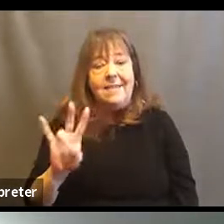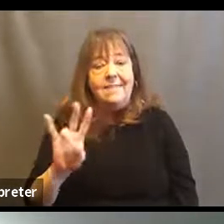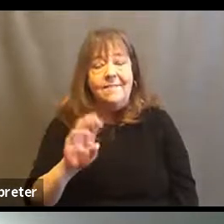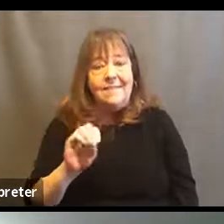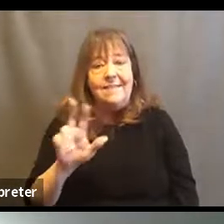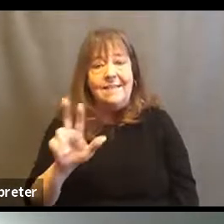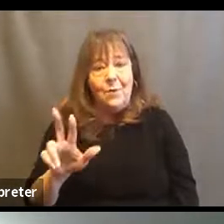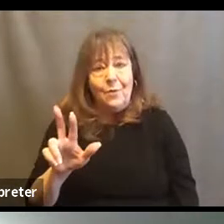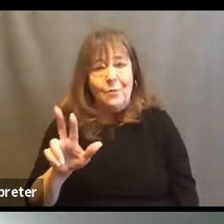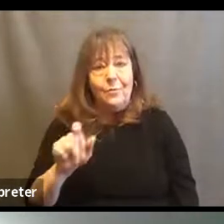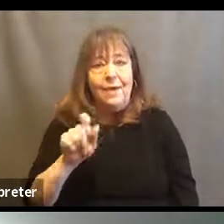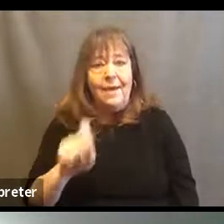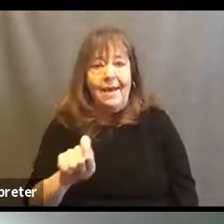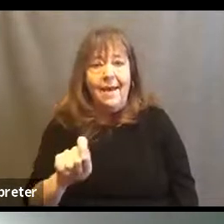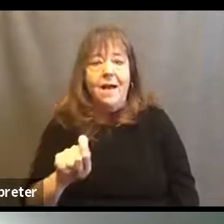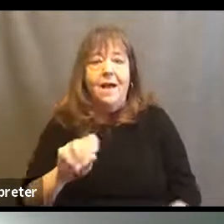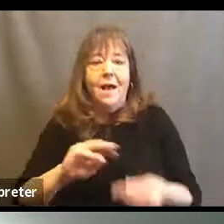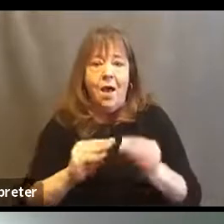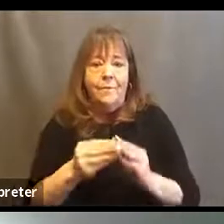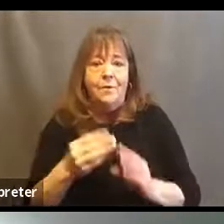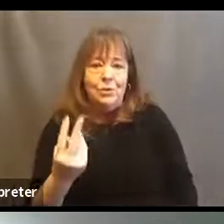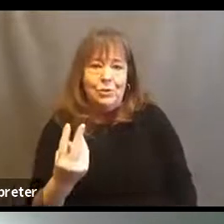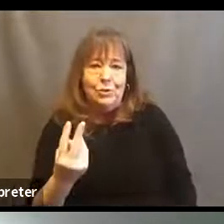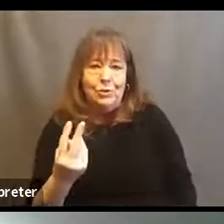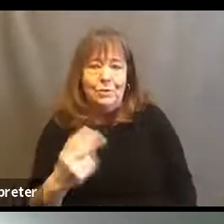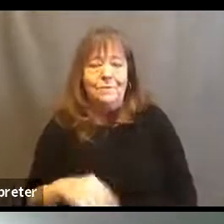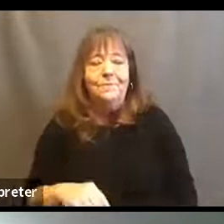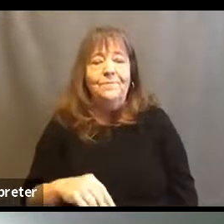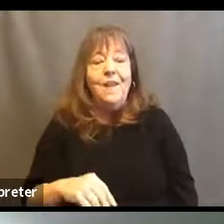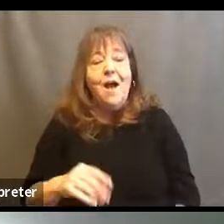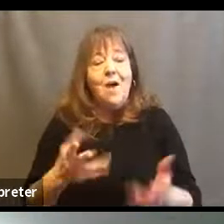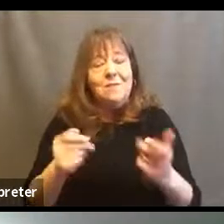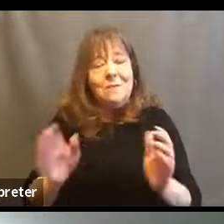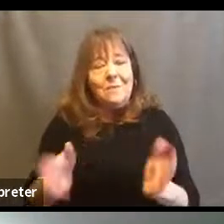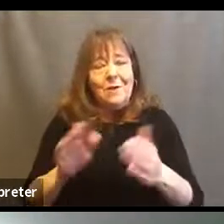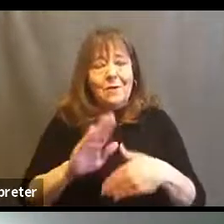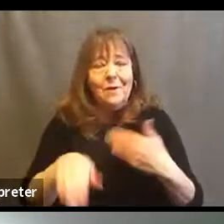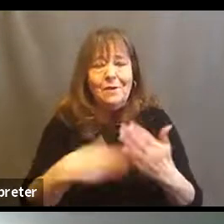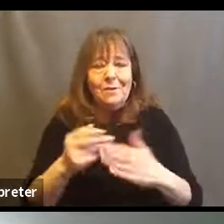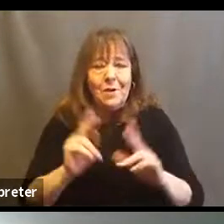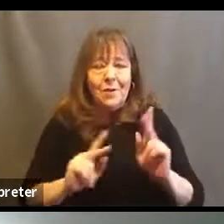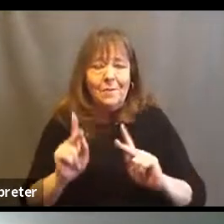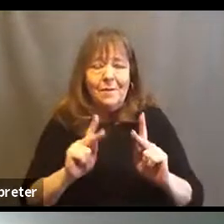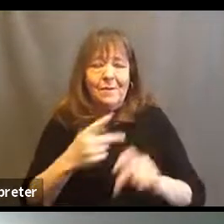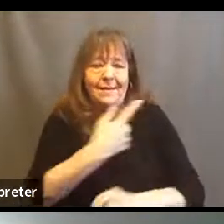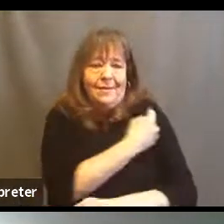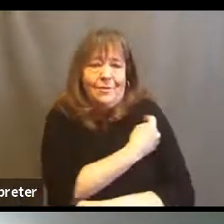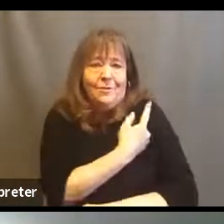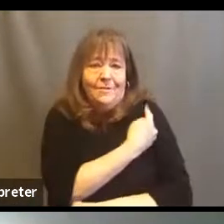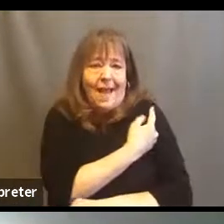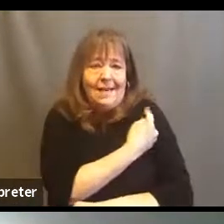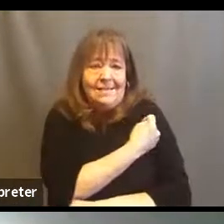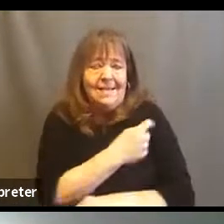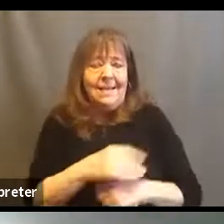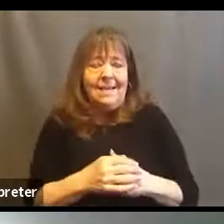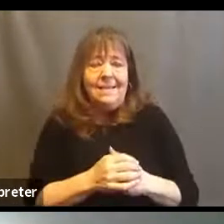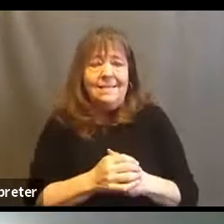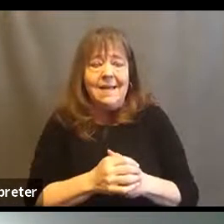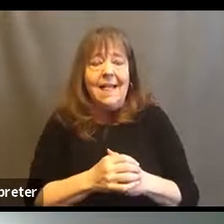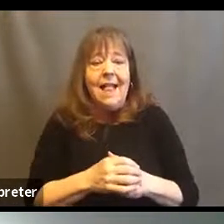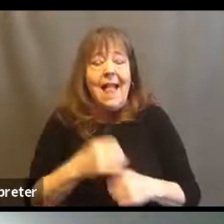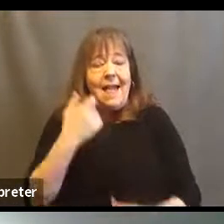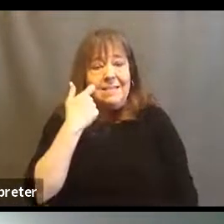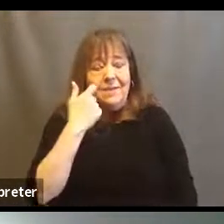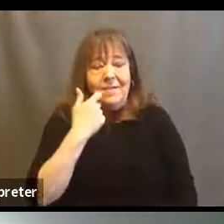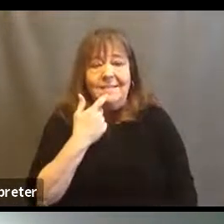806-355-9703 and then press option 2. Do want to encourage all veterans to get vaccinated. As mentioned, the city